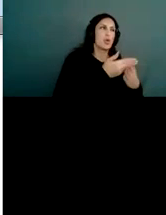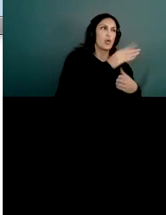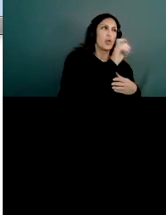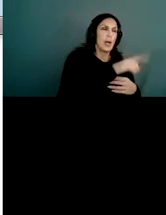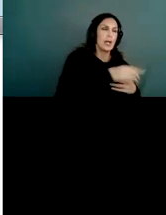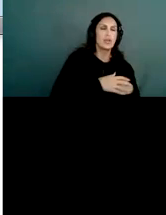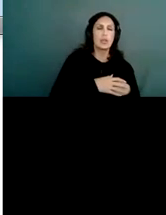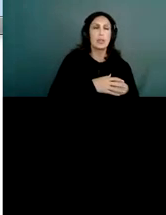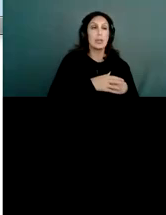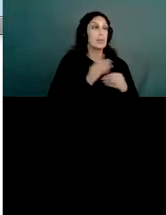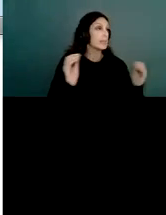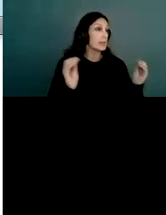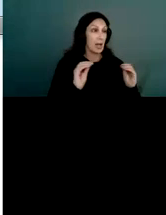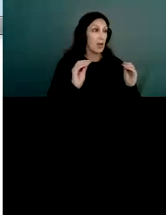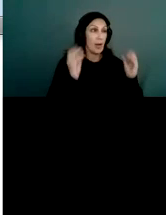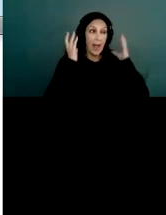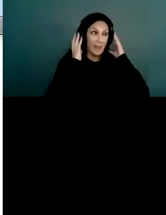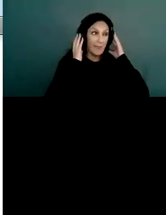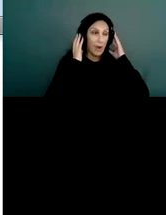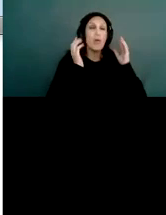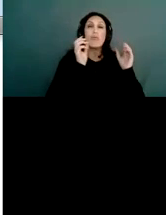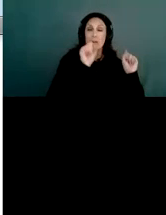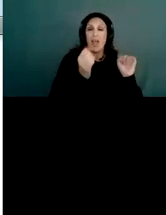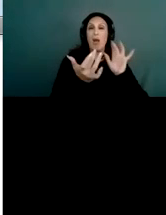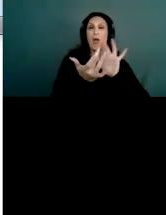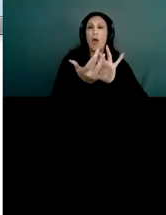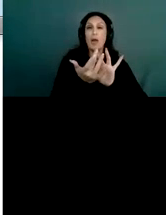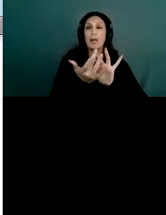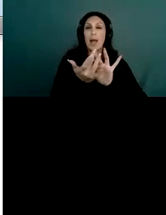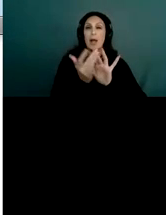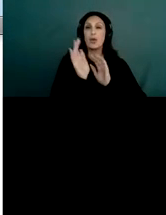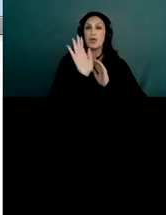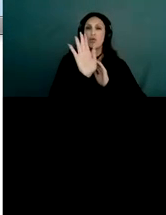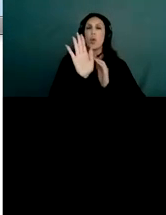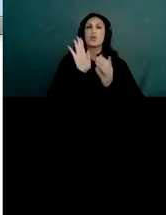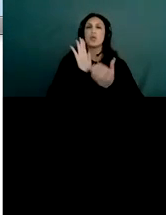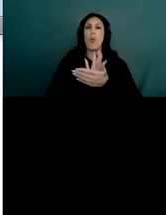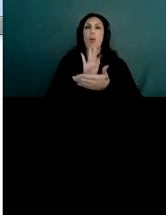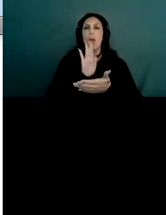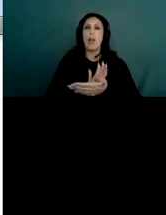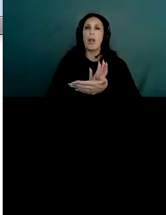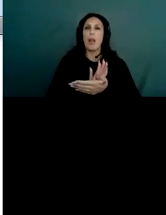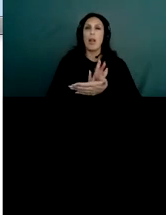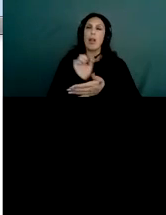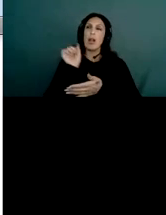ask that you contact your school site to get some, because they should have headphones for students there.